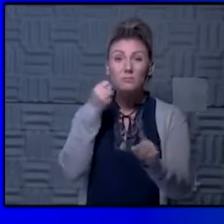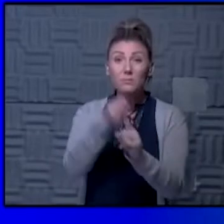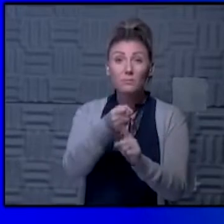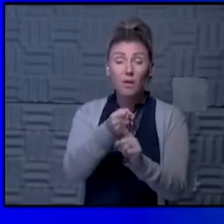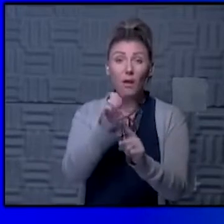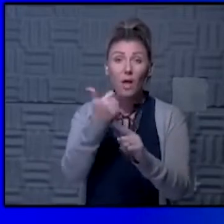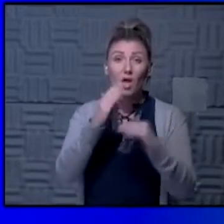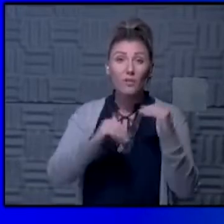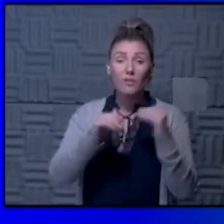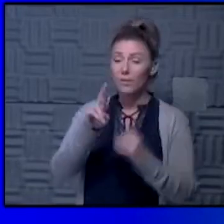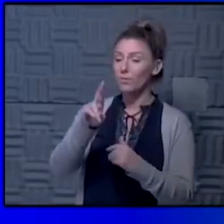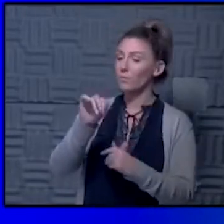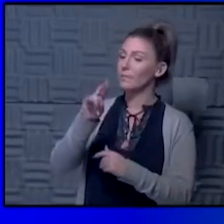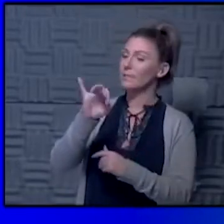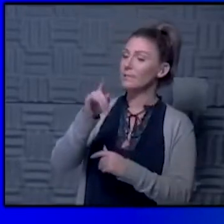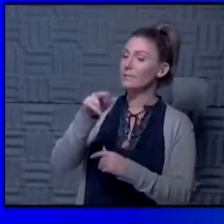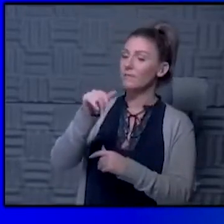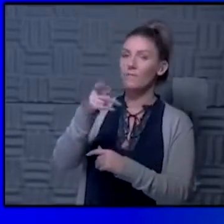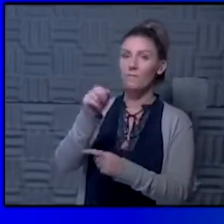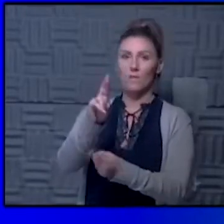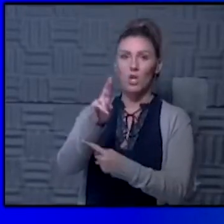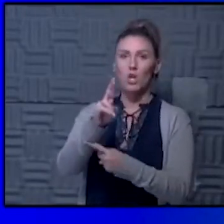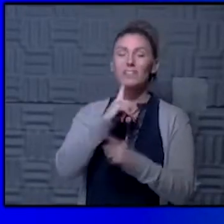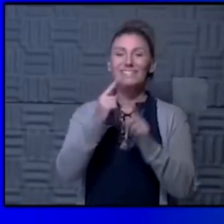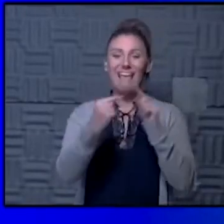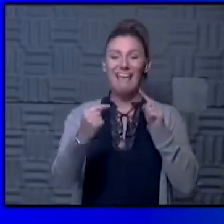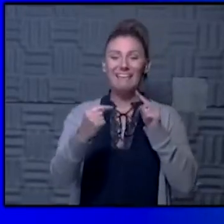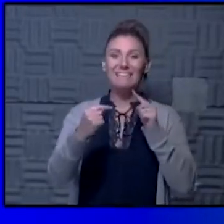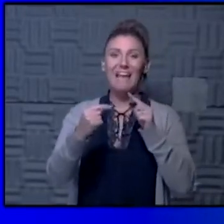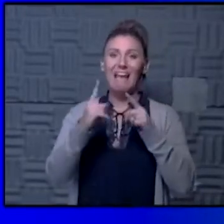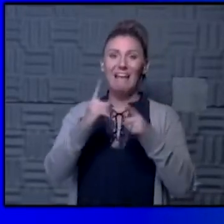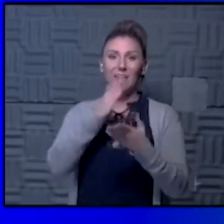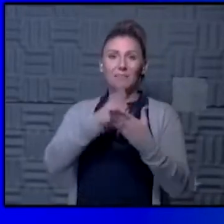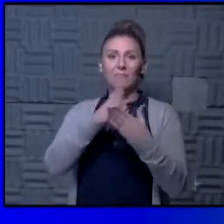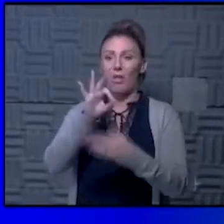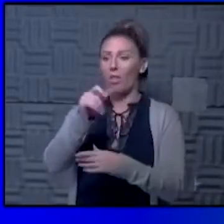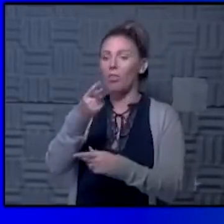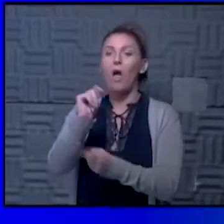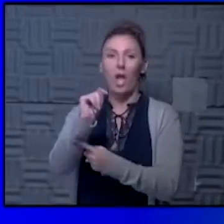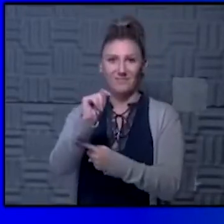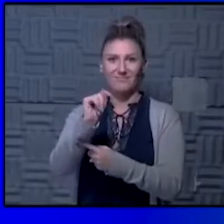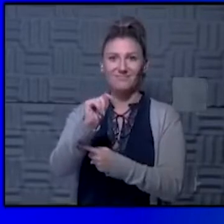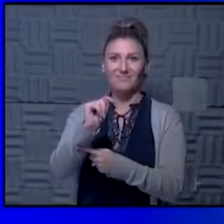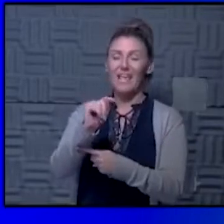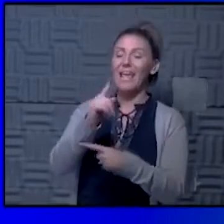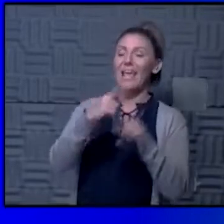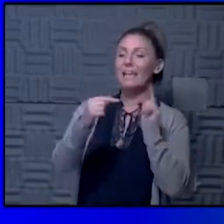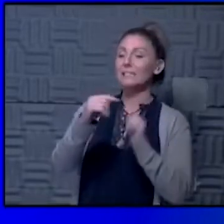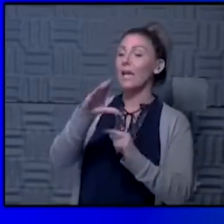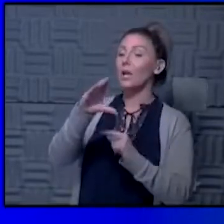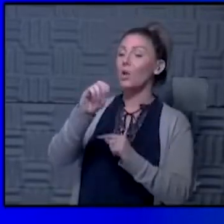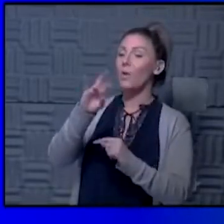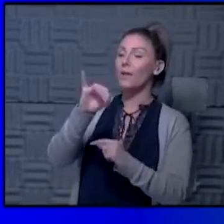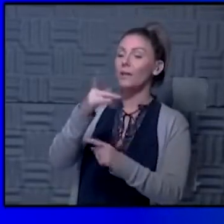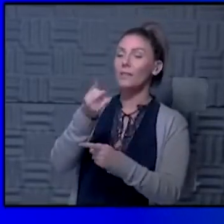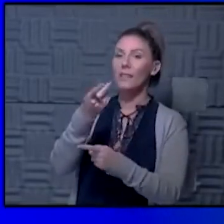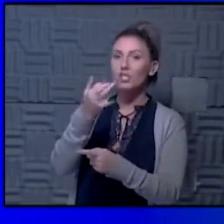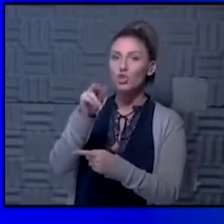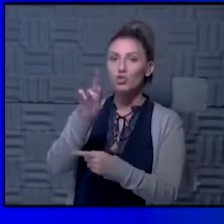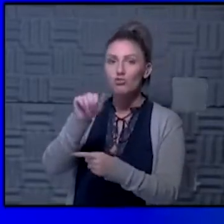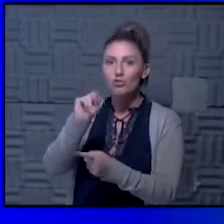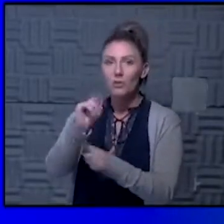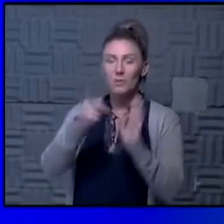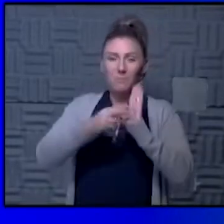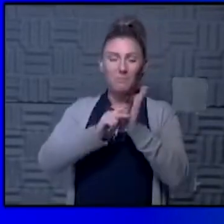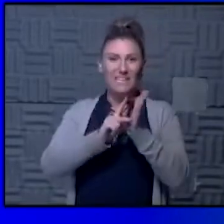besides the remdesivir really has been the anticoagulation, stopping the blood clots or helping protect against the blood clots. And